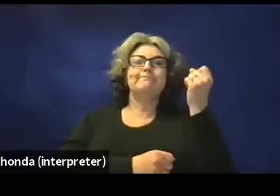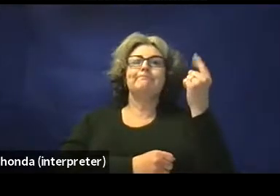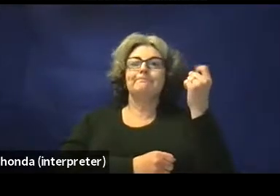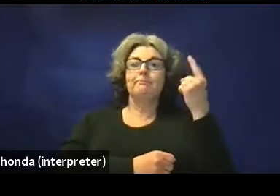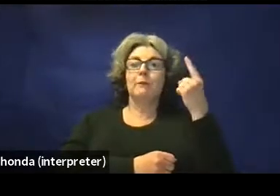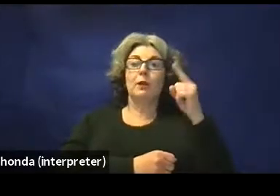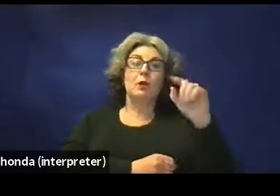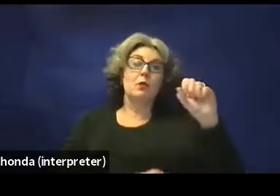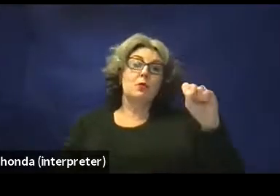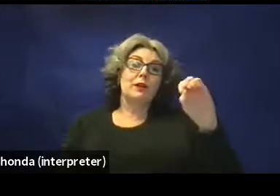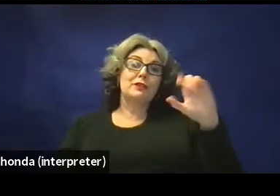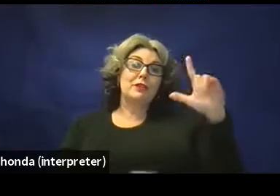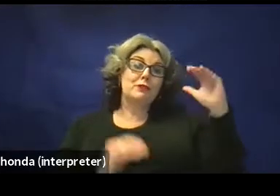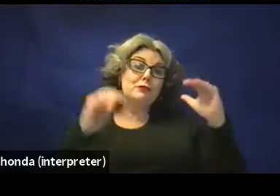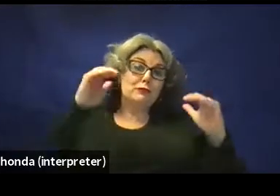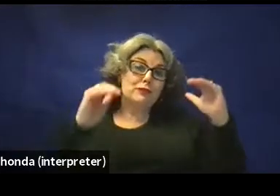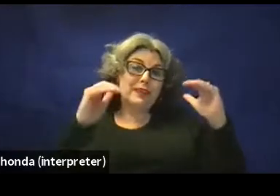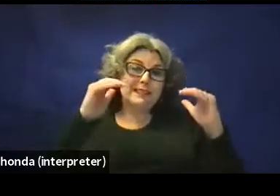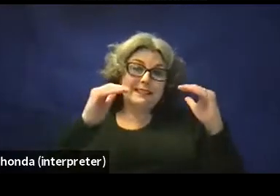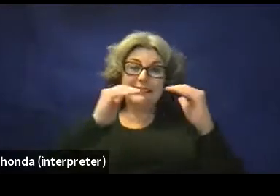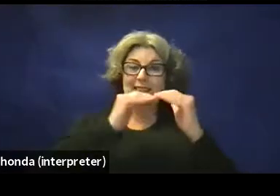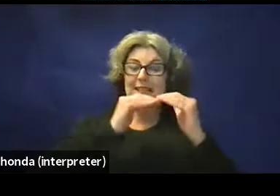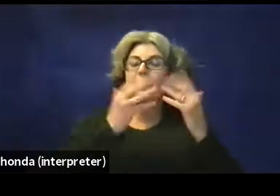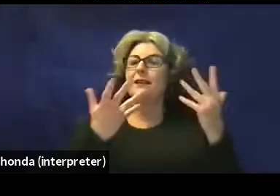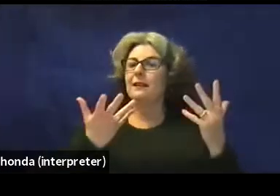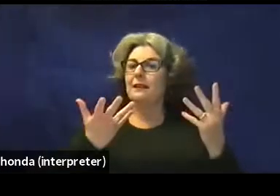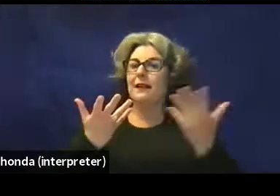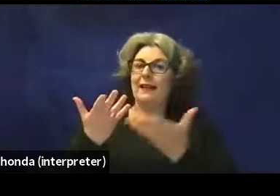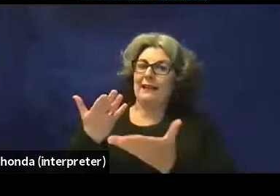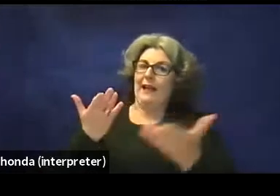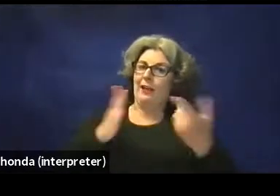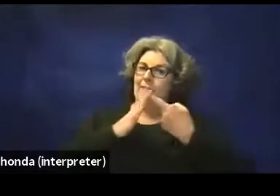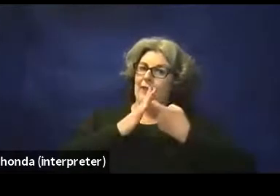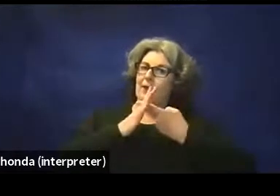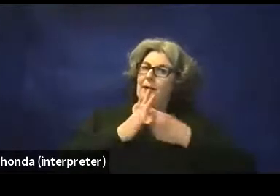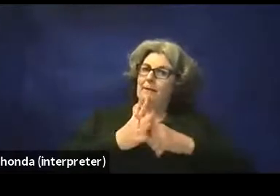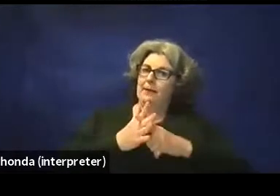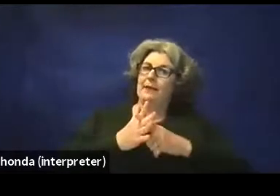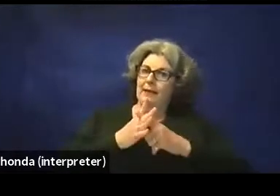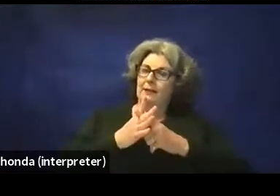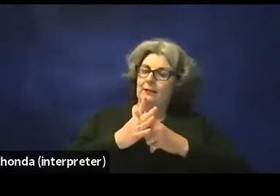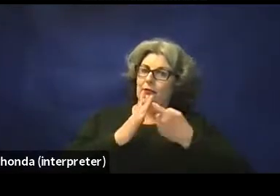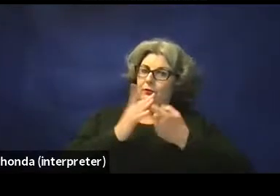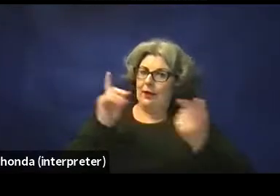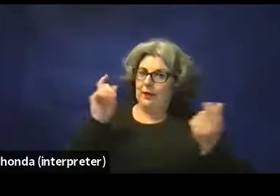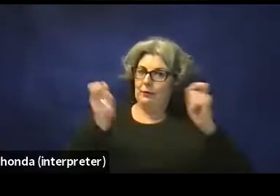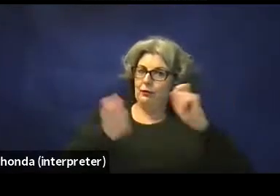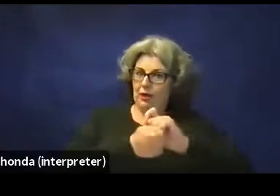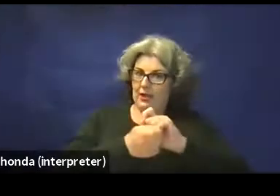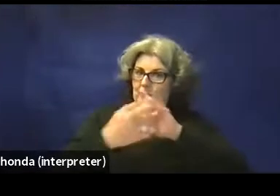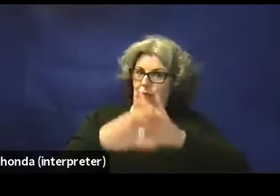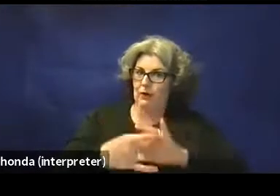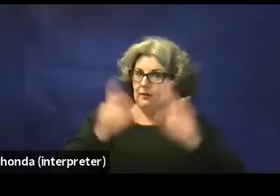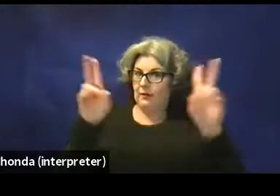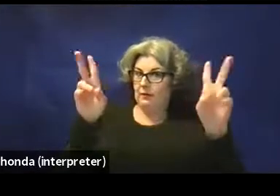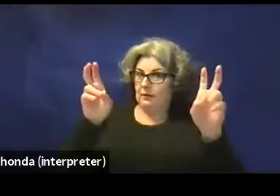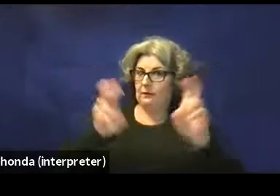what social justice is and how they can start to enact change around that.